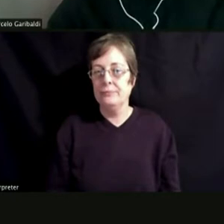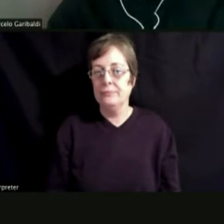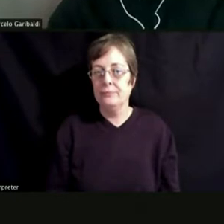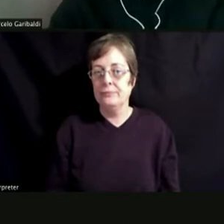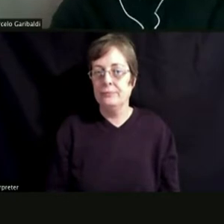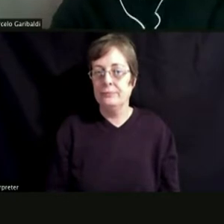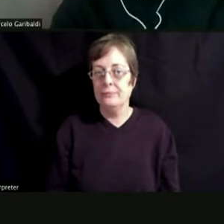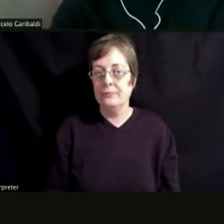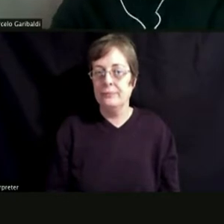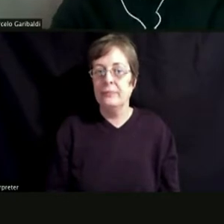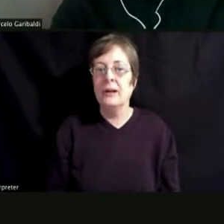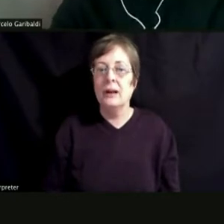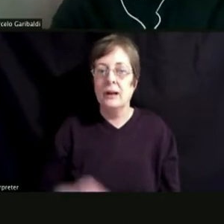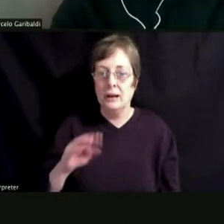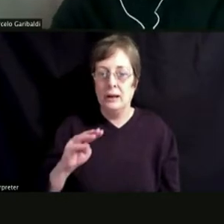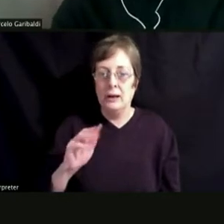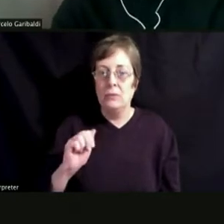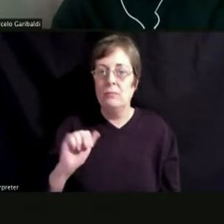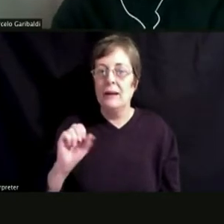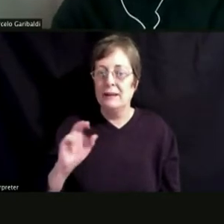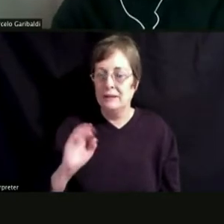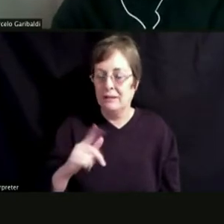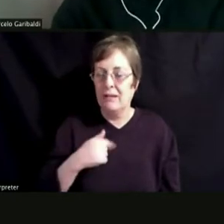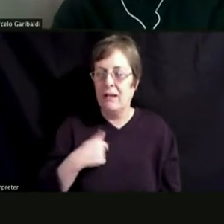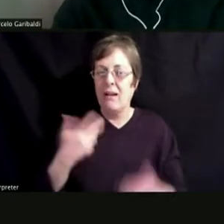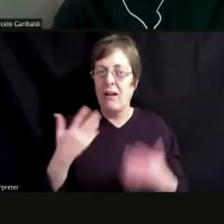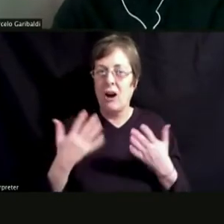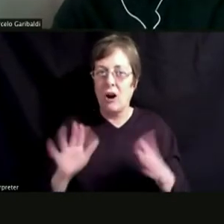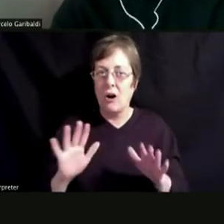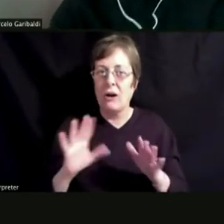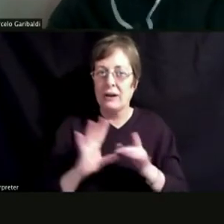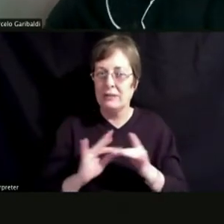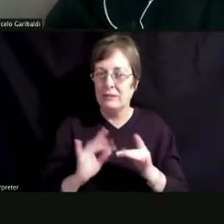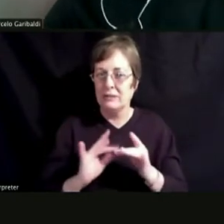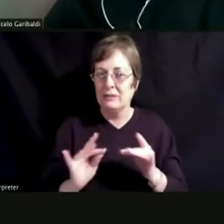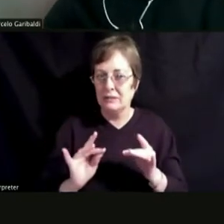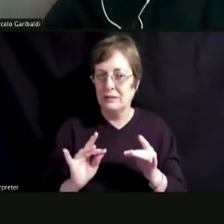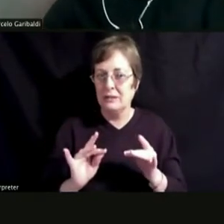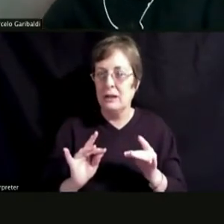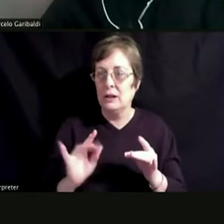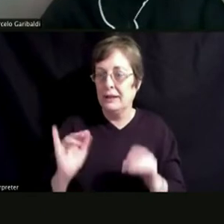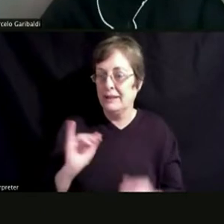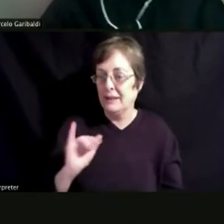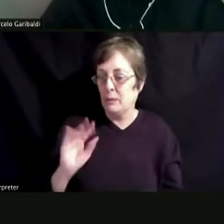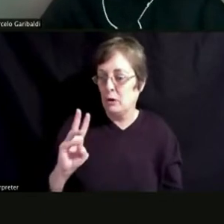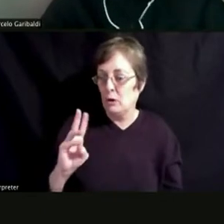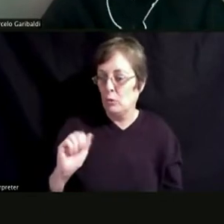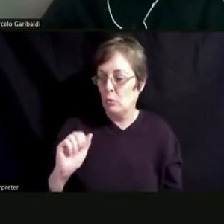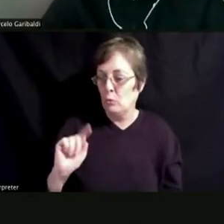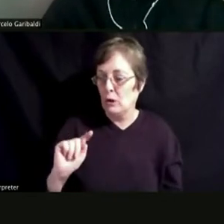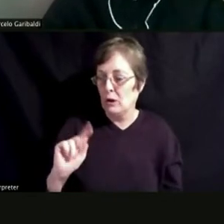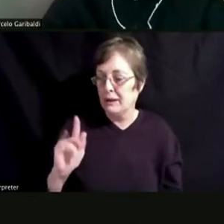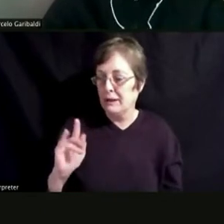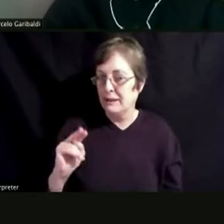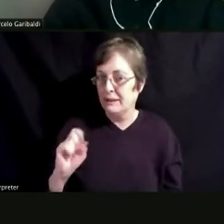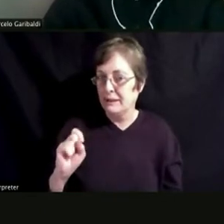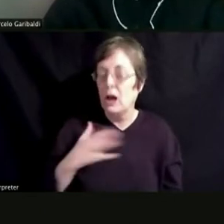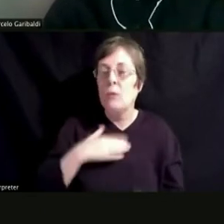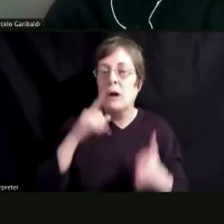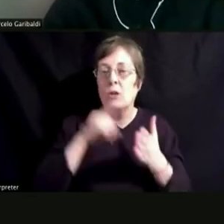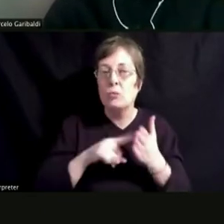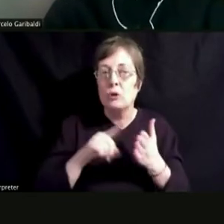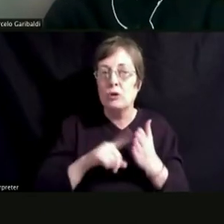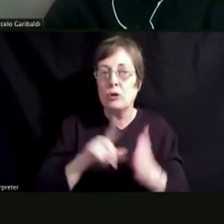I guess I shared one of mine already, but similar to Dr. Watkins, I also, in my research lab, actually one of